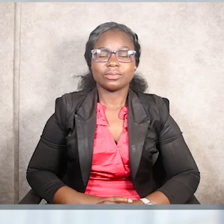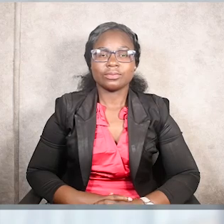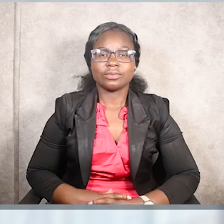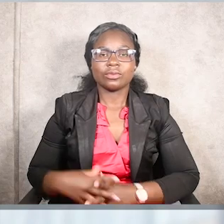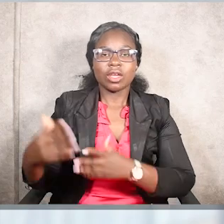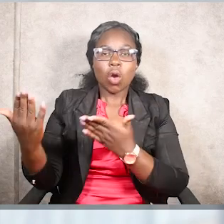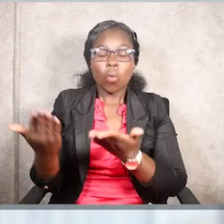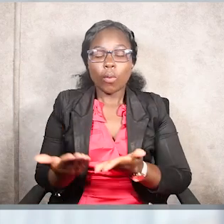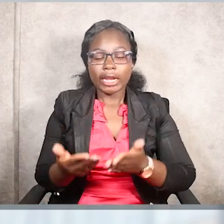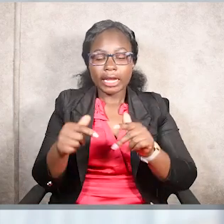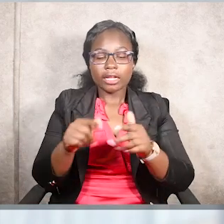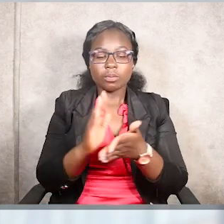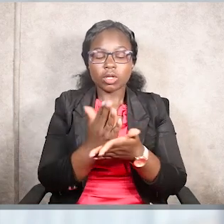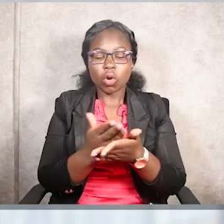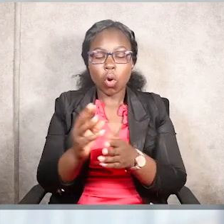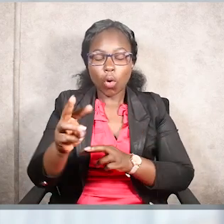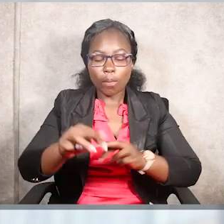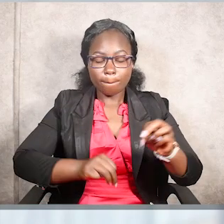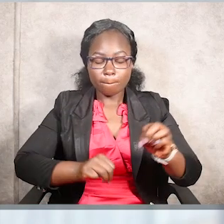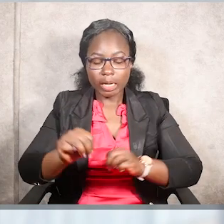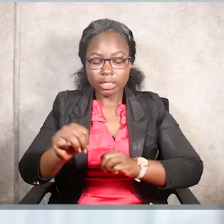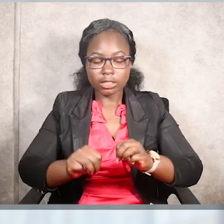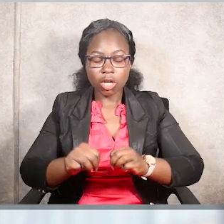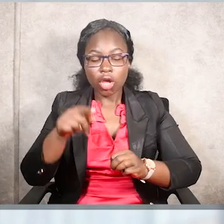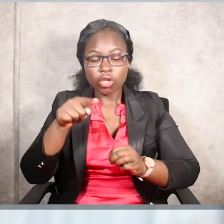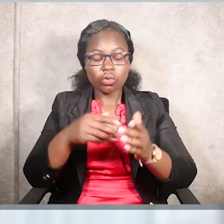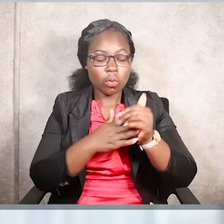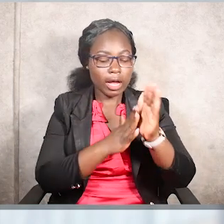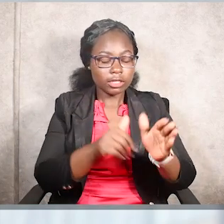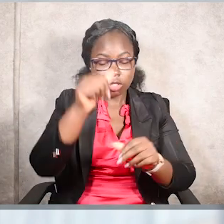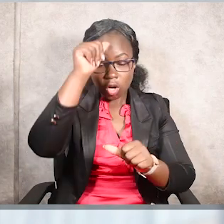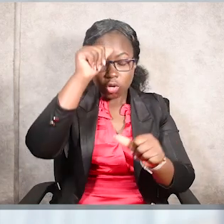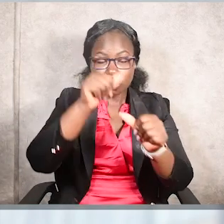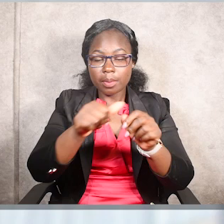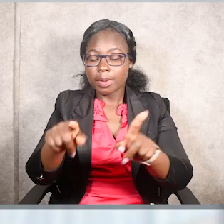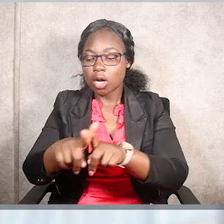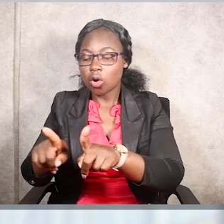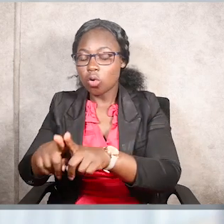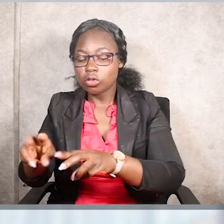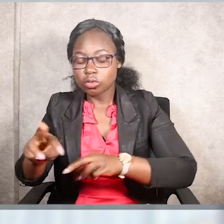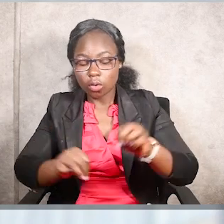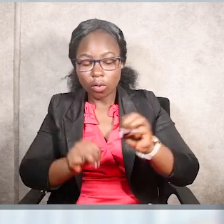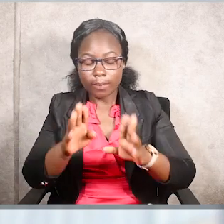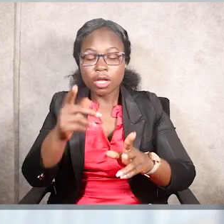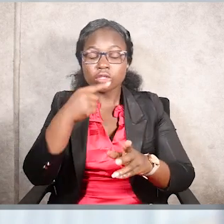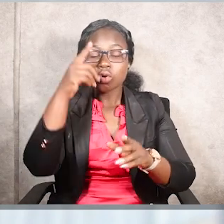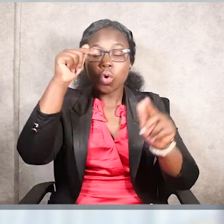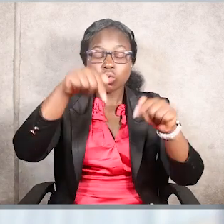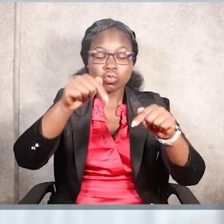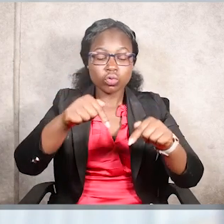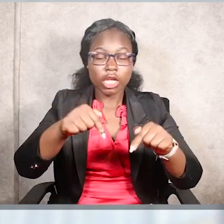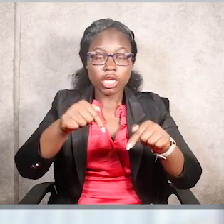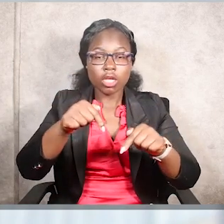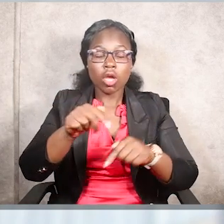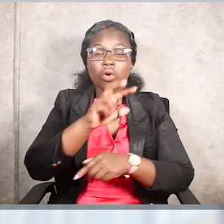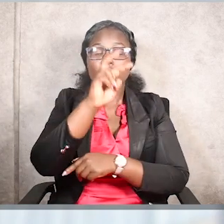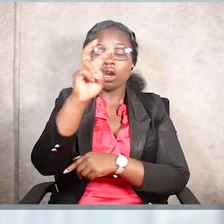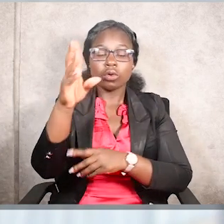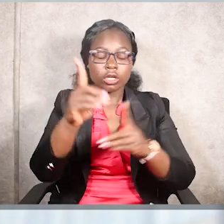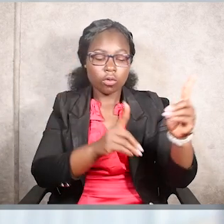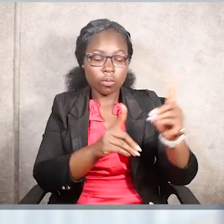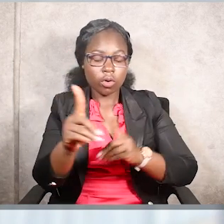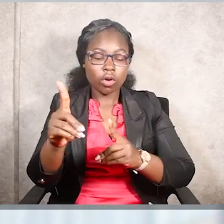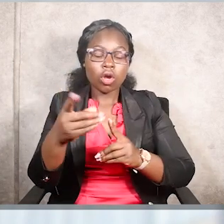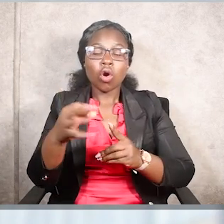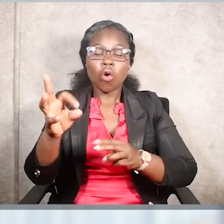Welcome to this session on management. As a leader, remember that you are also a manager. And so today we'll be exploring the diverse